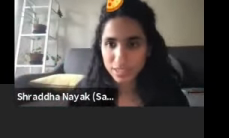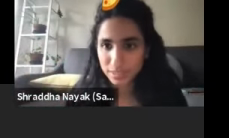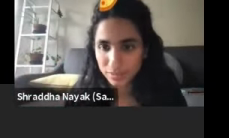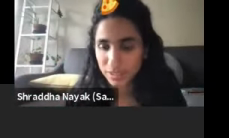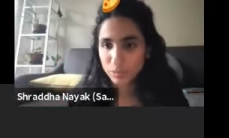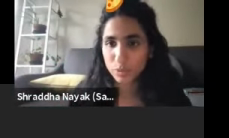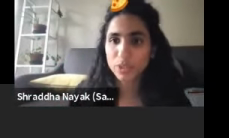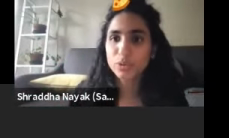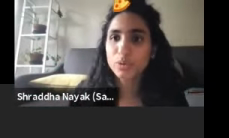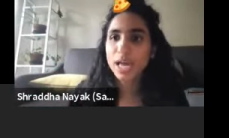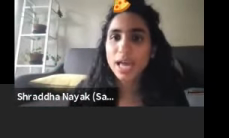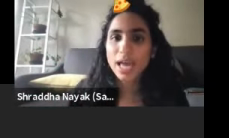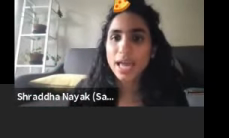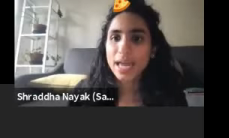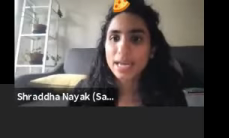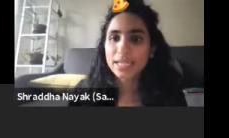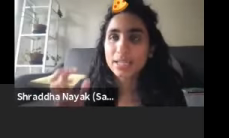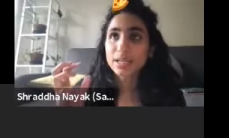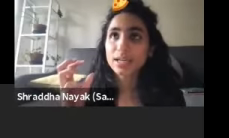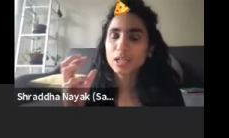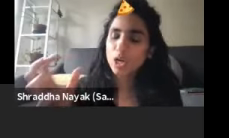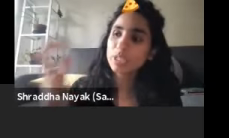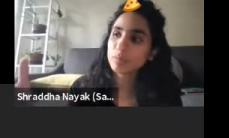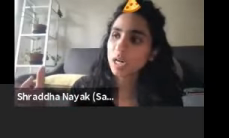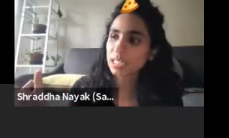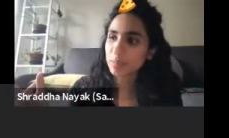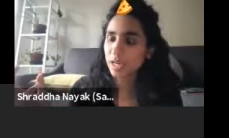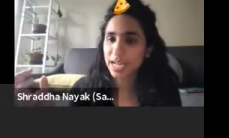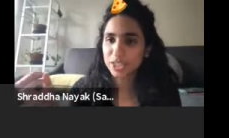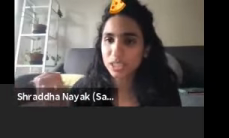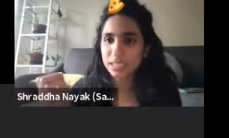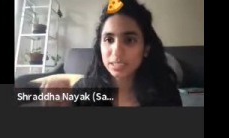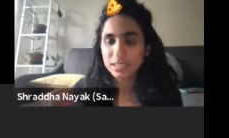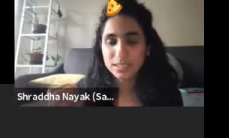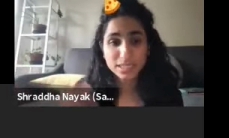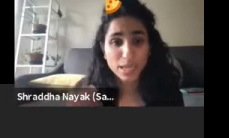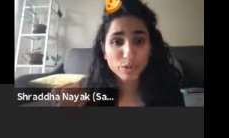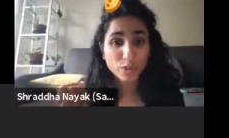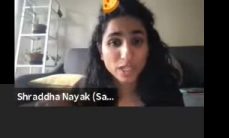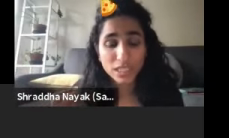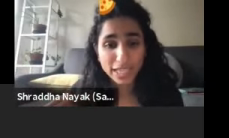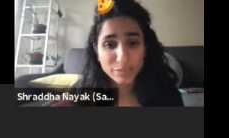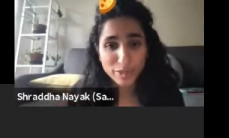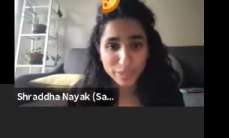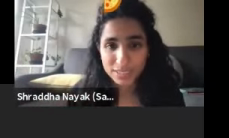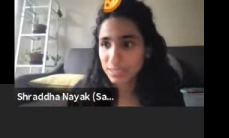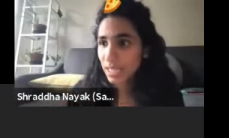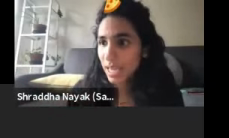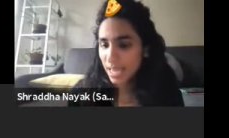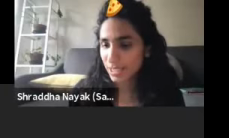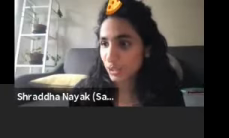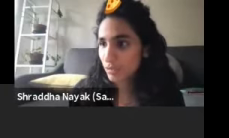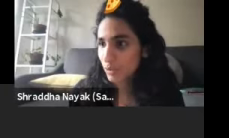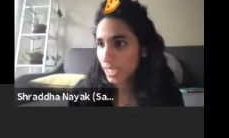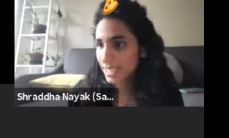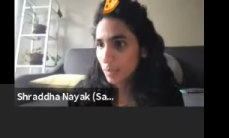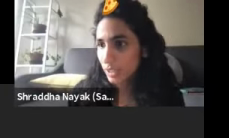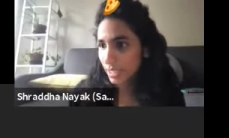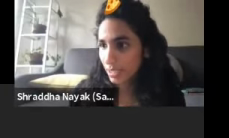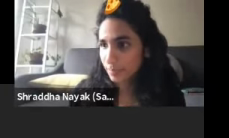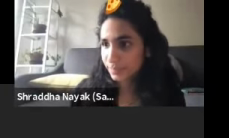models, this is what we do. And along with the modeling part, actually, this is the time for real experiments. And to